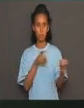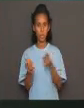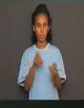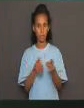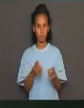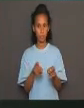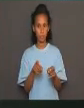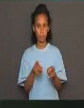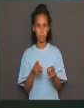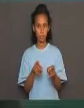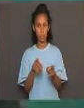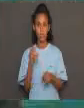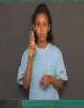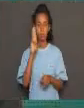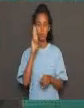urban dominated.